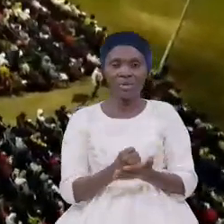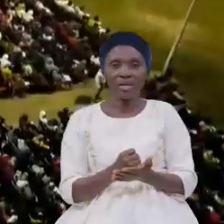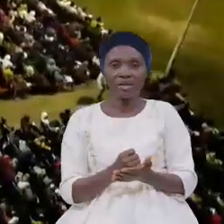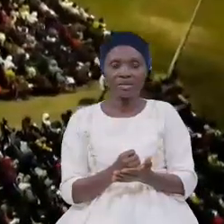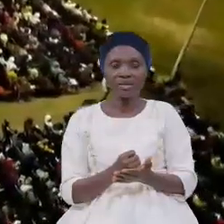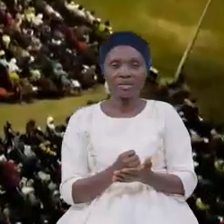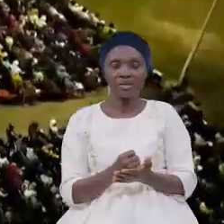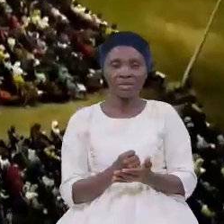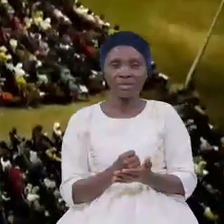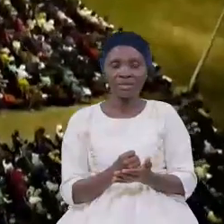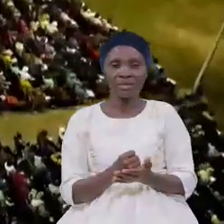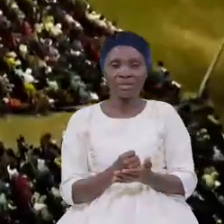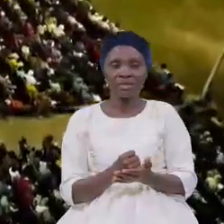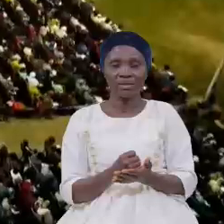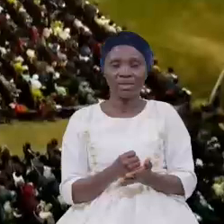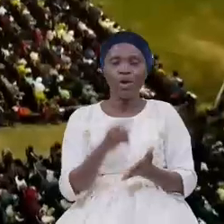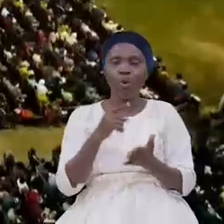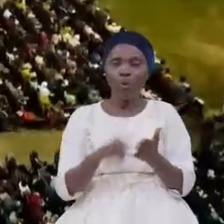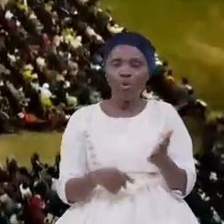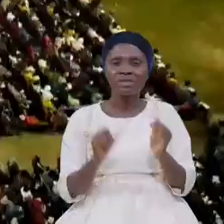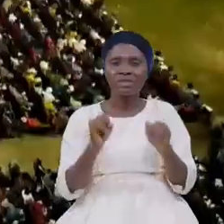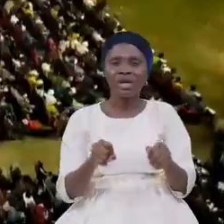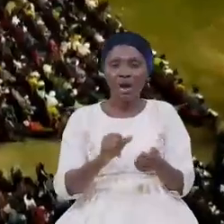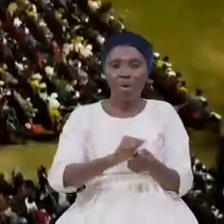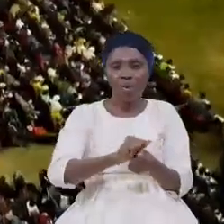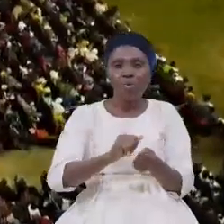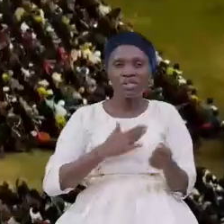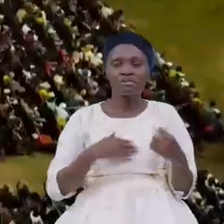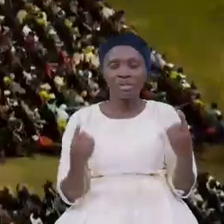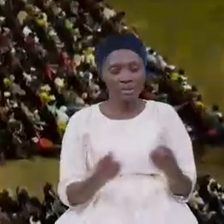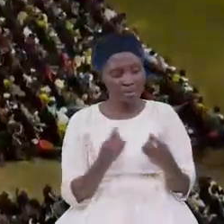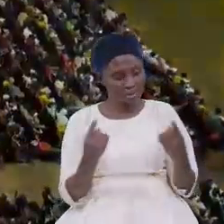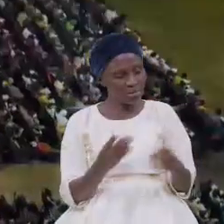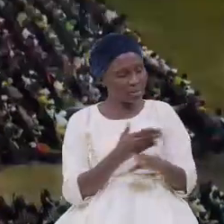What can wash my sins away? Tell me.